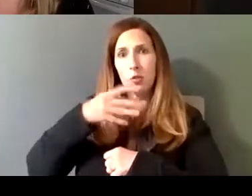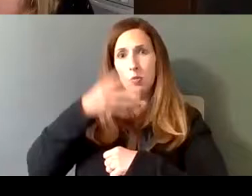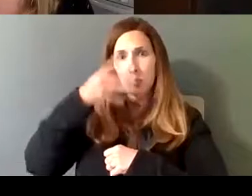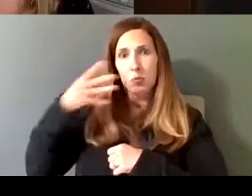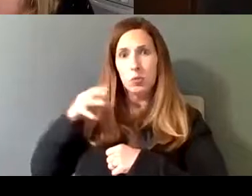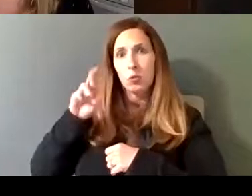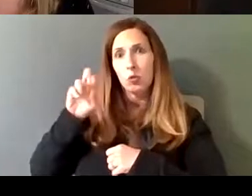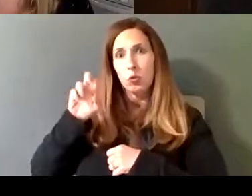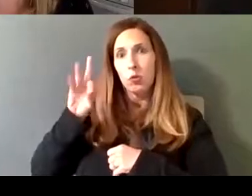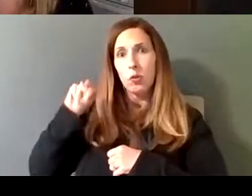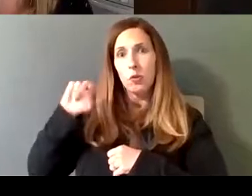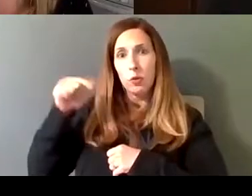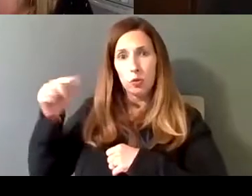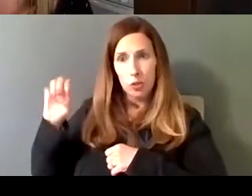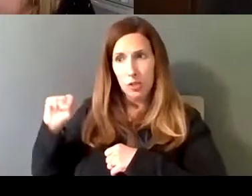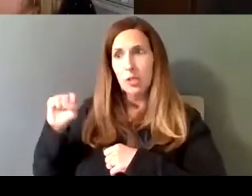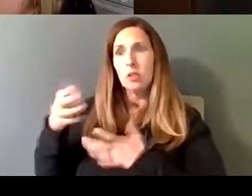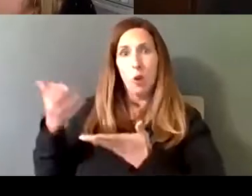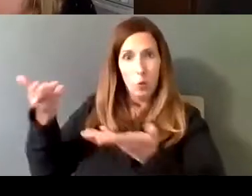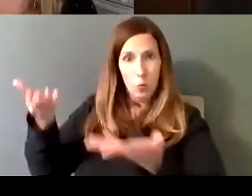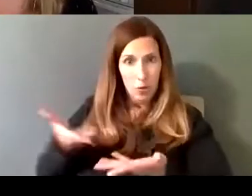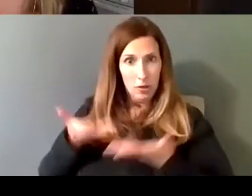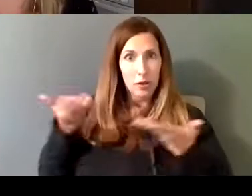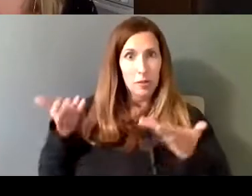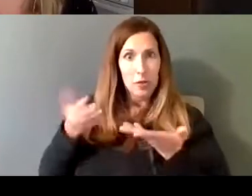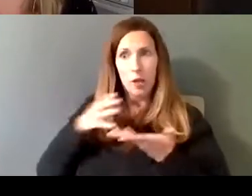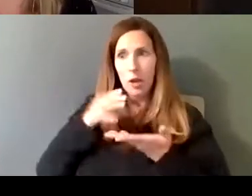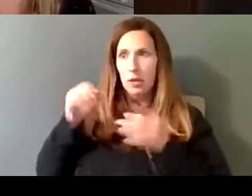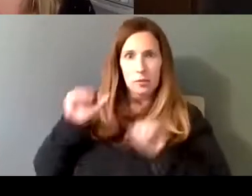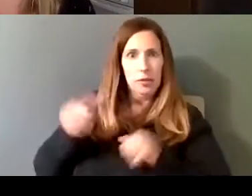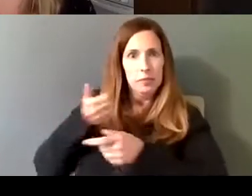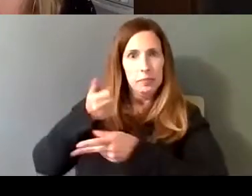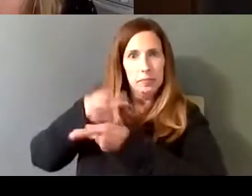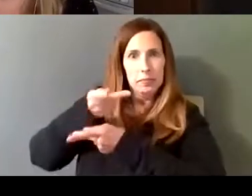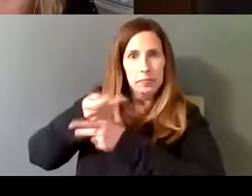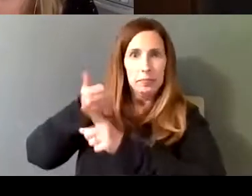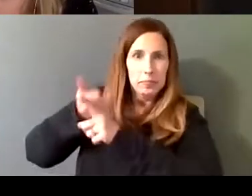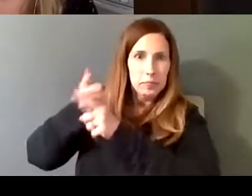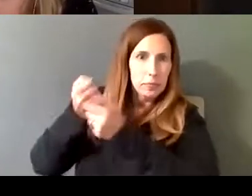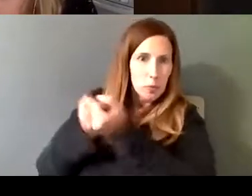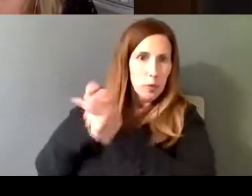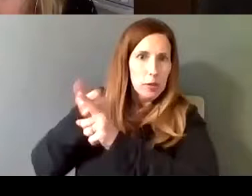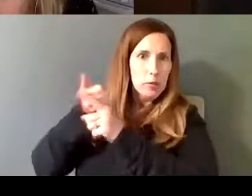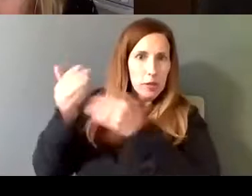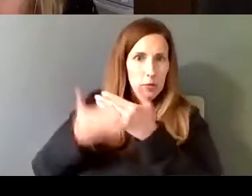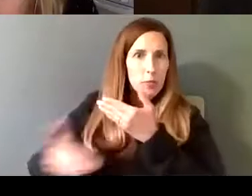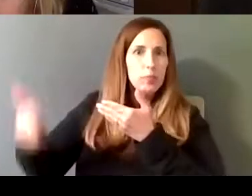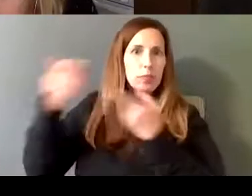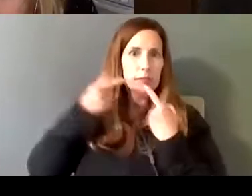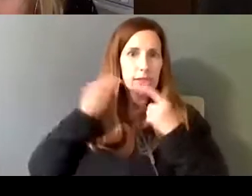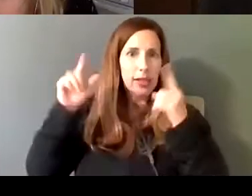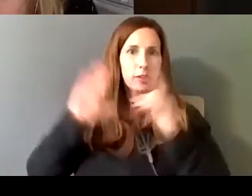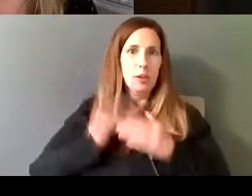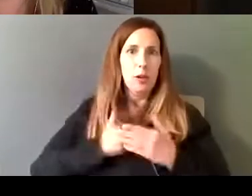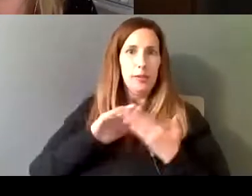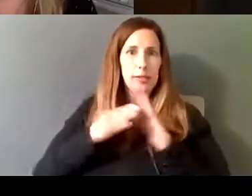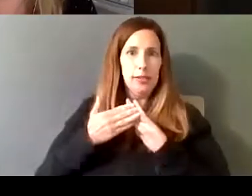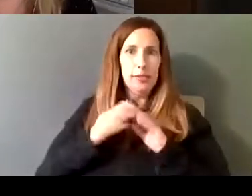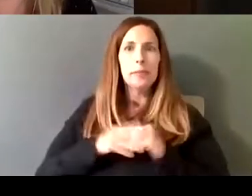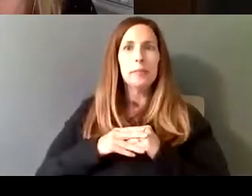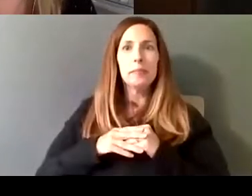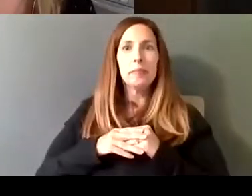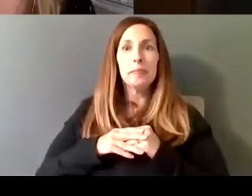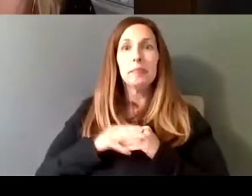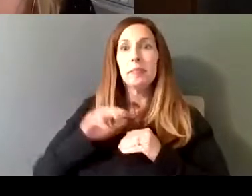in Indianapolis, but are self-sufficient and are able to thrive in our city. Thank you. Miss Jackie, would you like to go